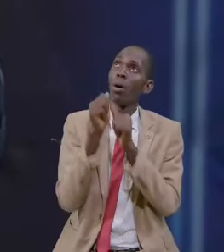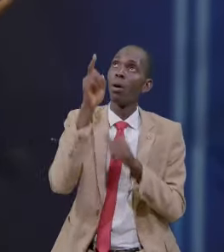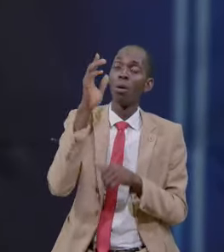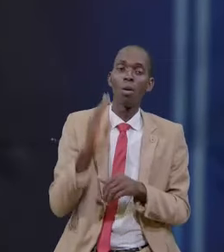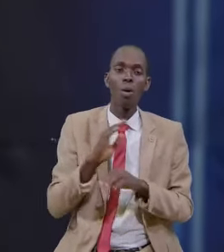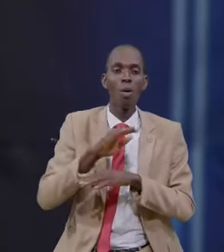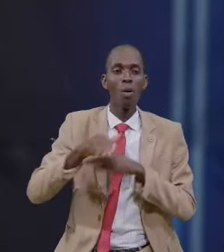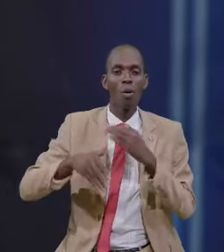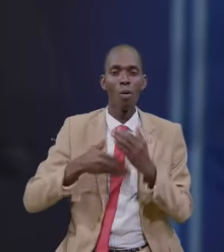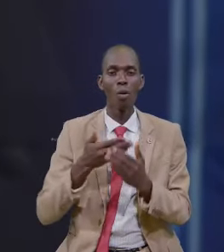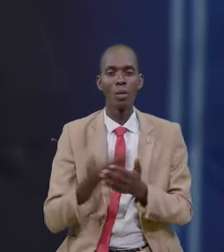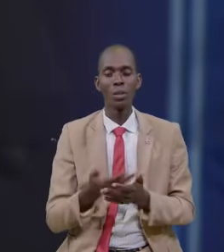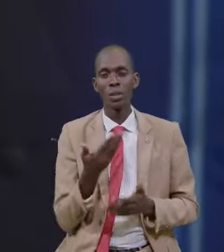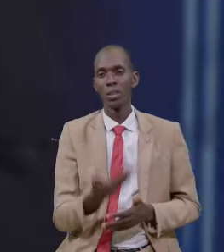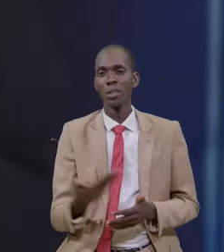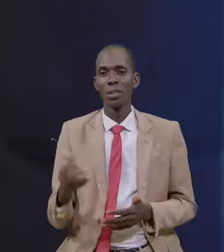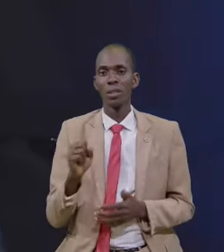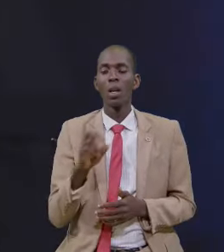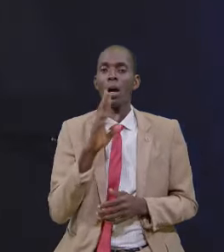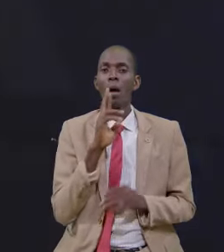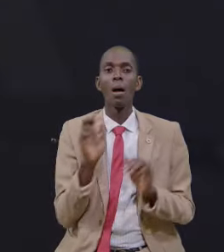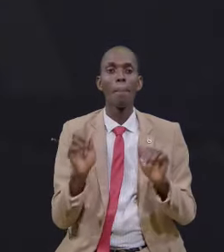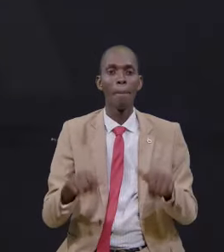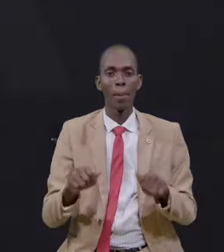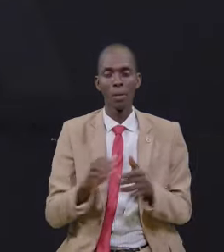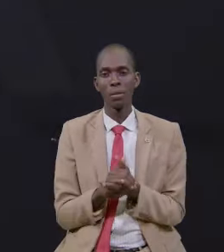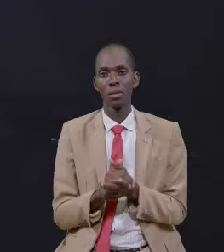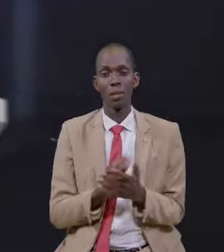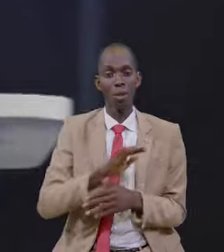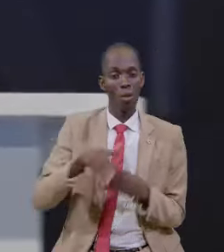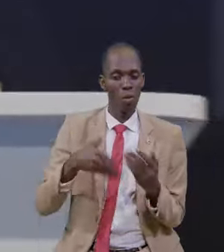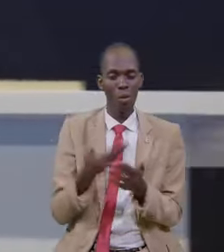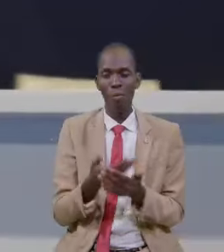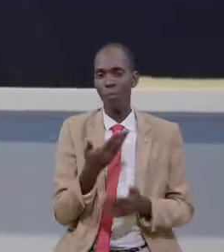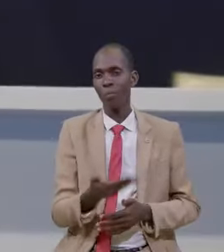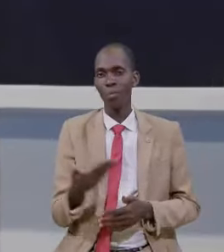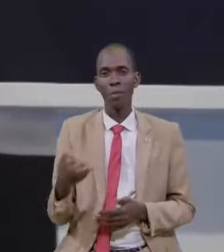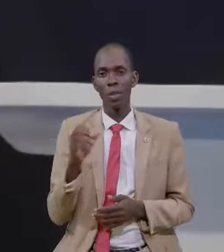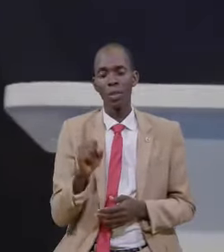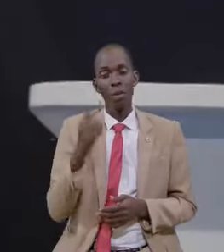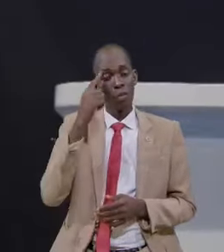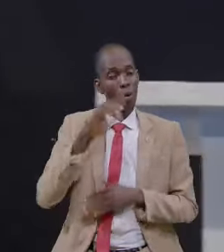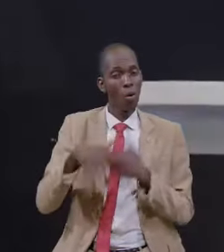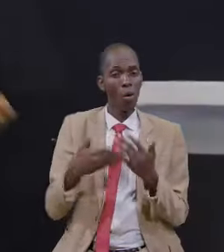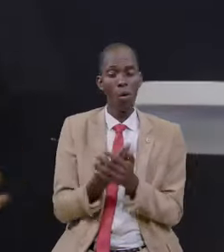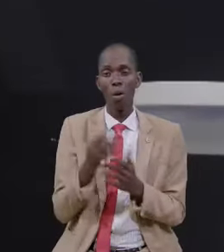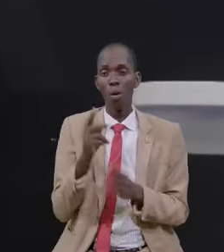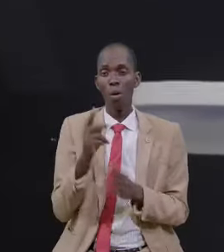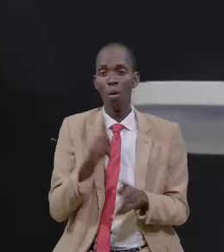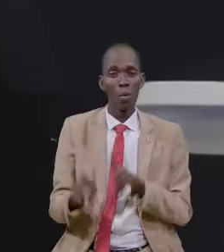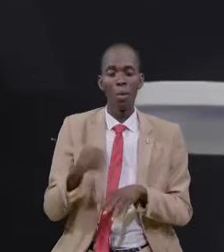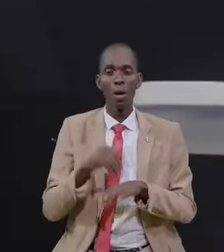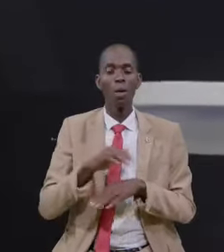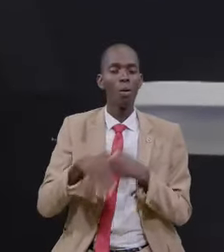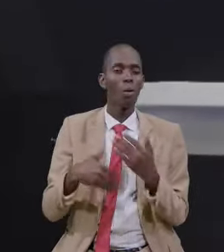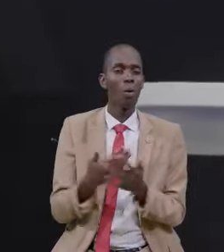all things are possible. All things for all people at all